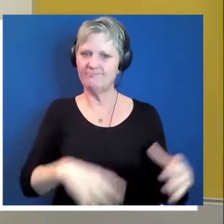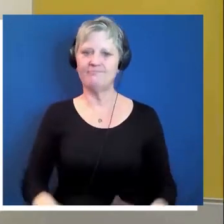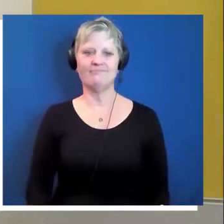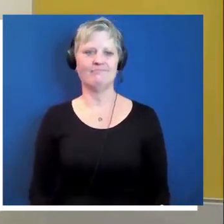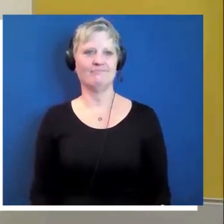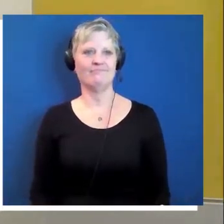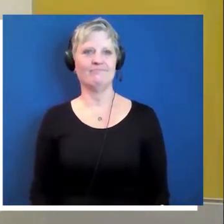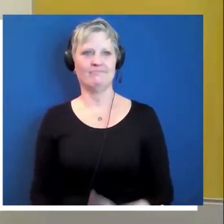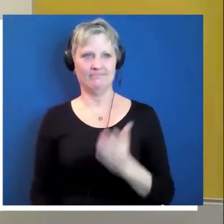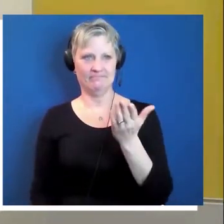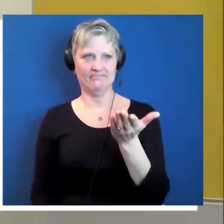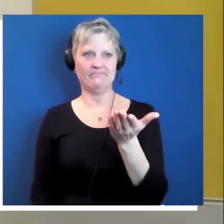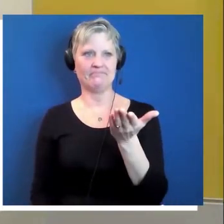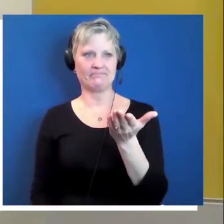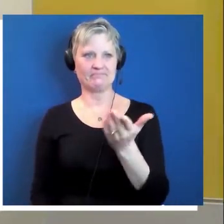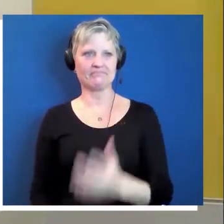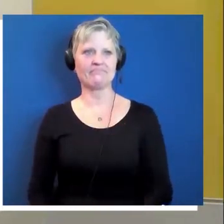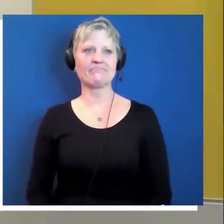it.